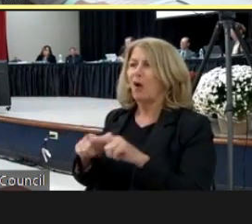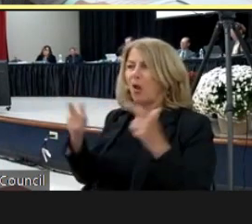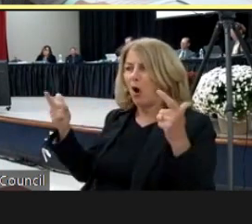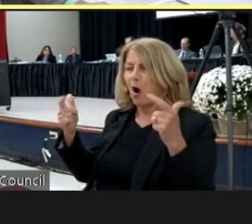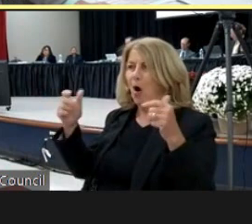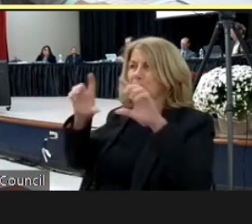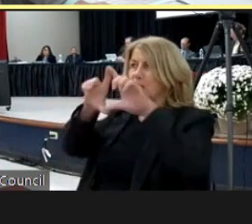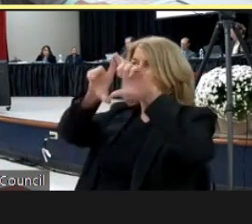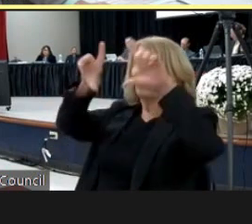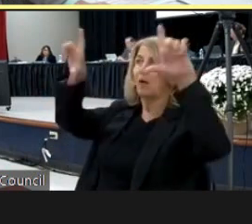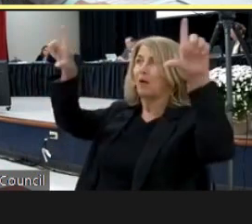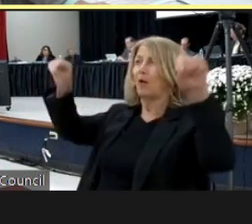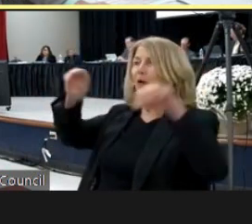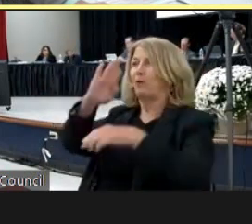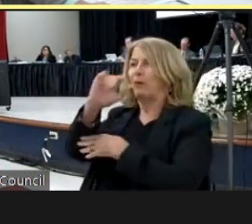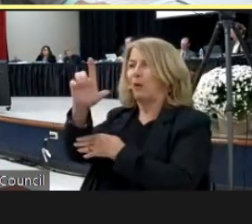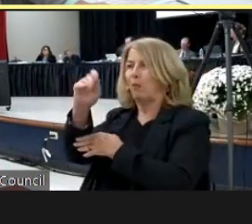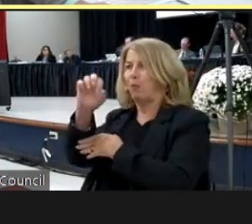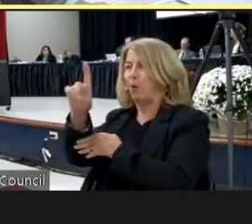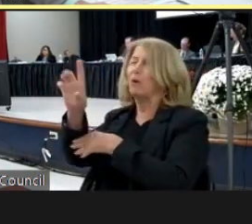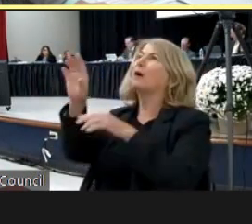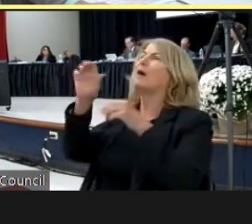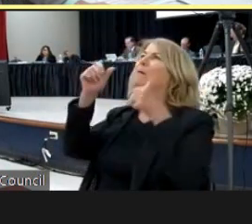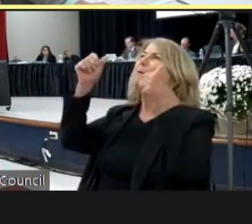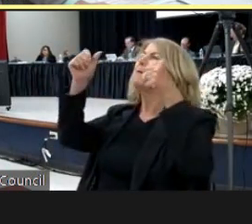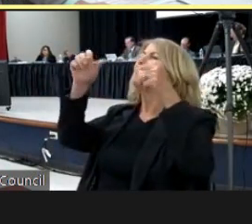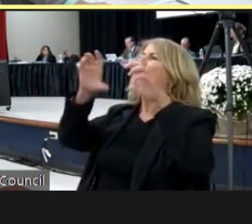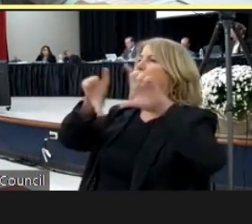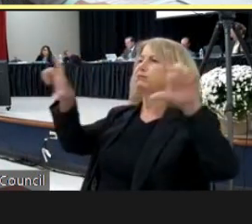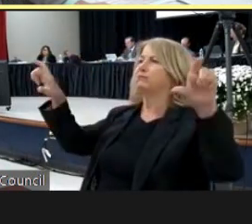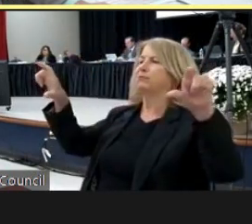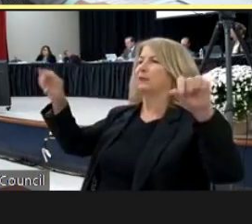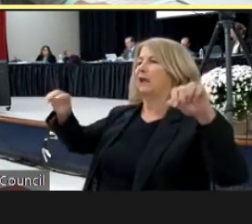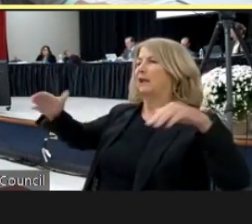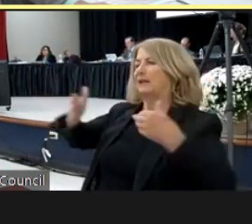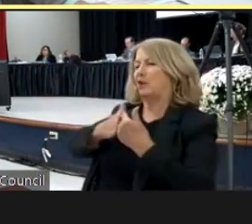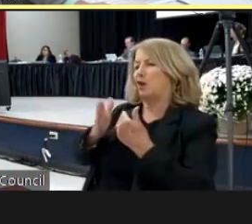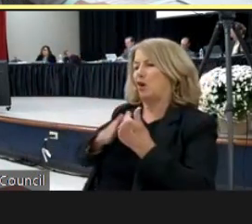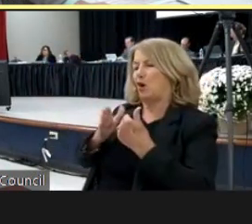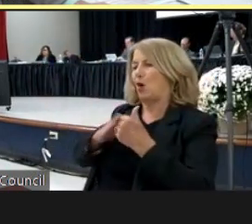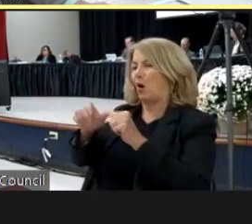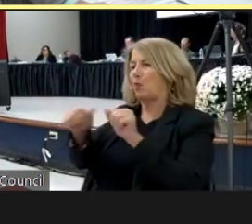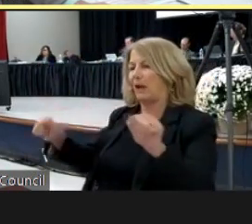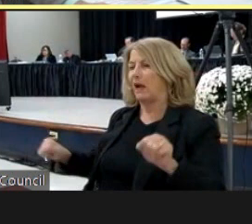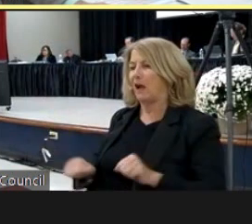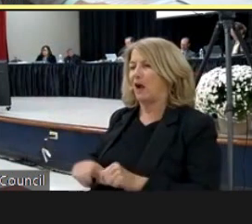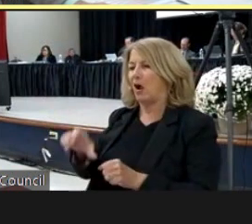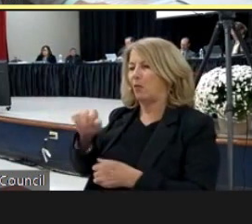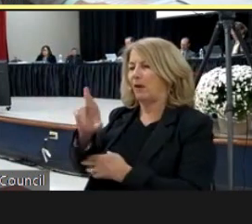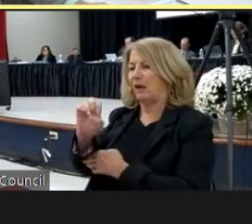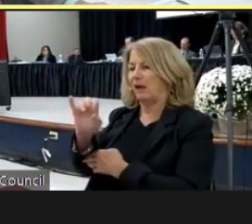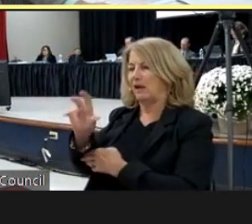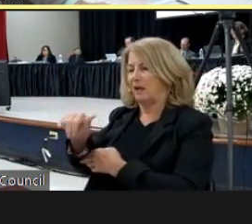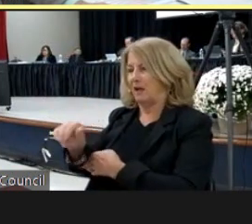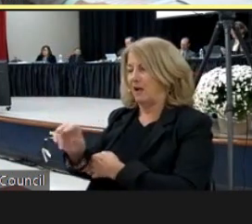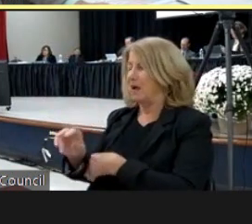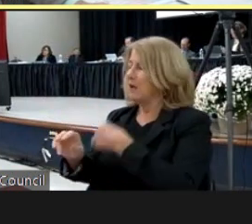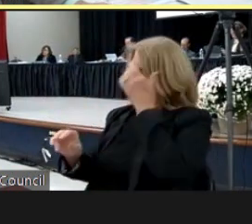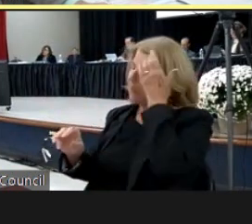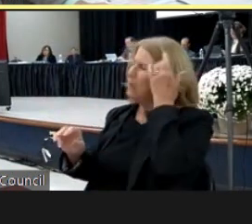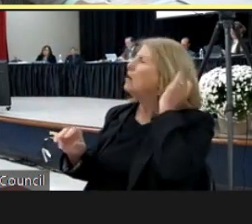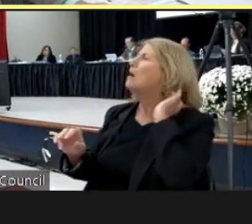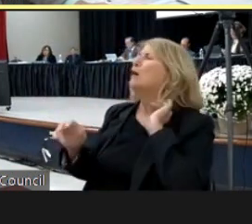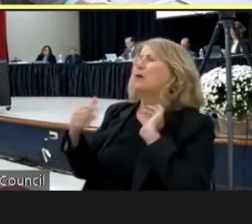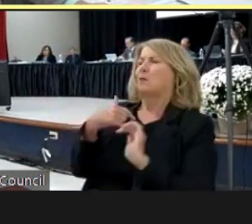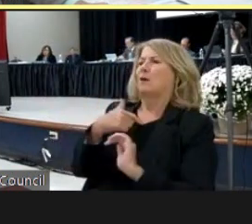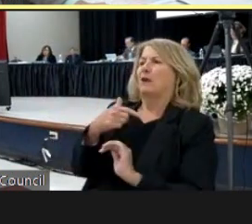they cover part of the parking area here next to their arena. We're envisioning, an upgrade from this, but video